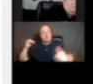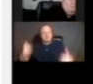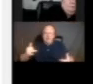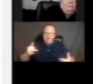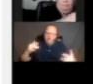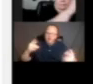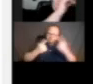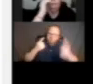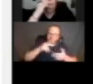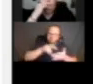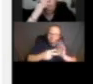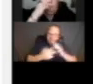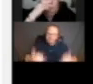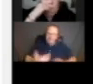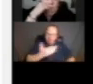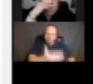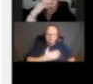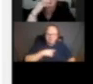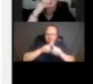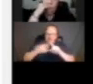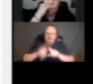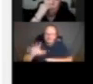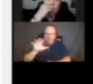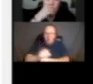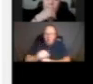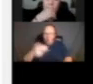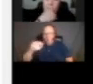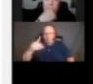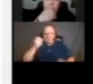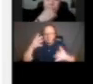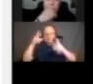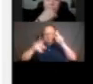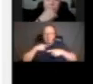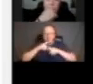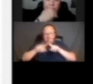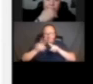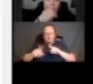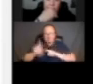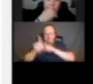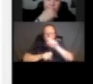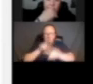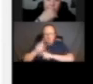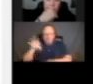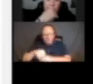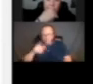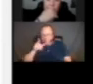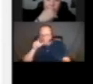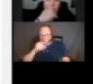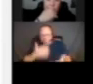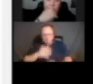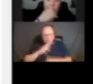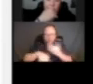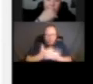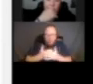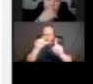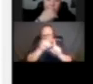it walks you through the different holes. We understand that a lot of people had a lot of questions as to who does it involve? What does all